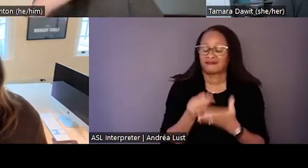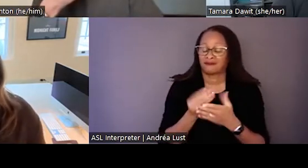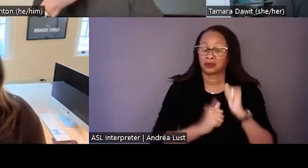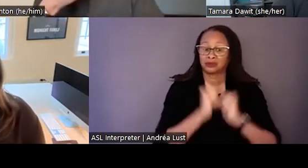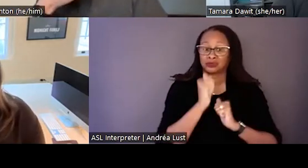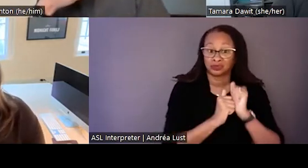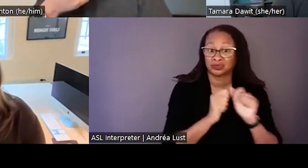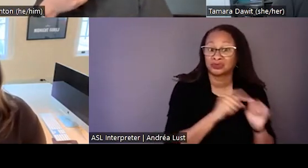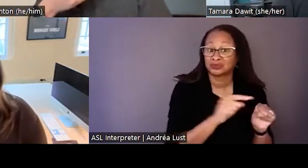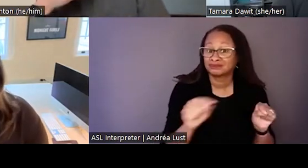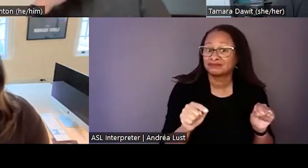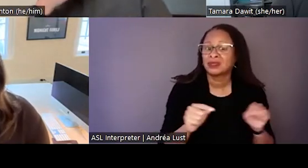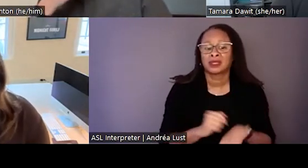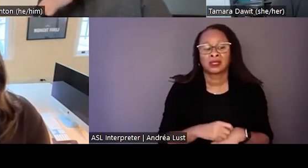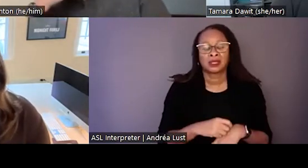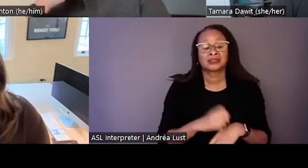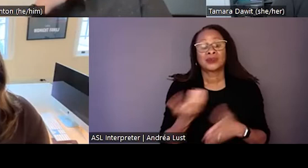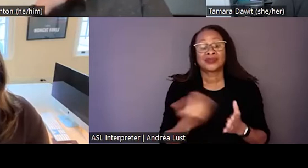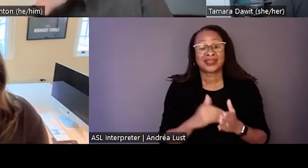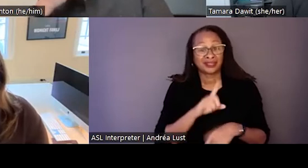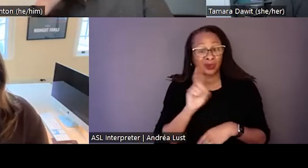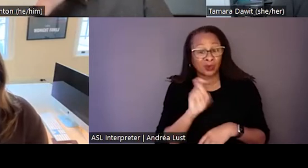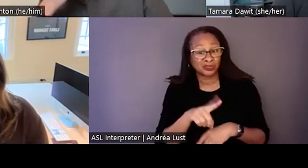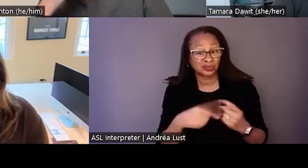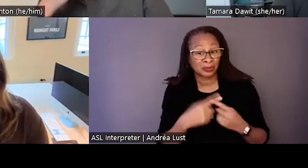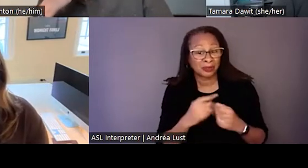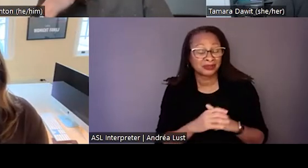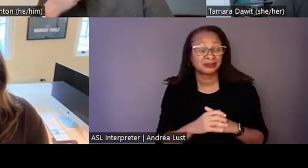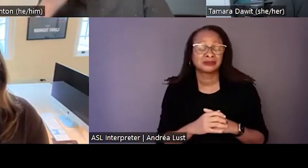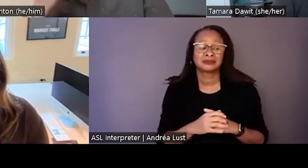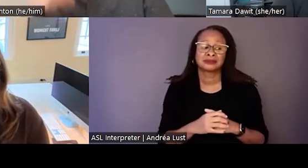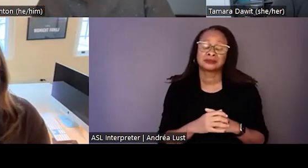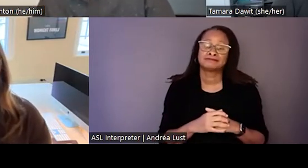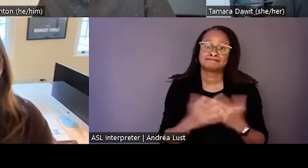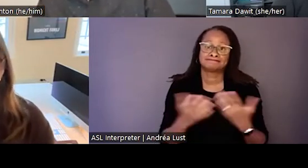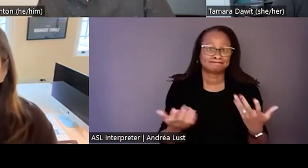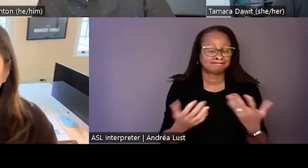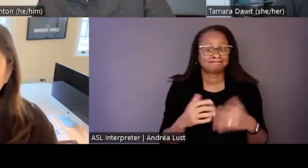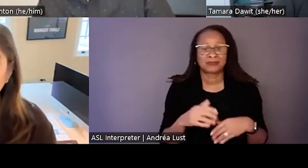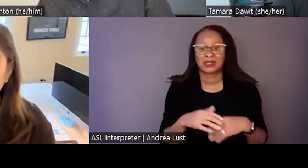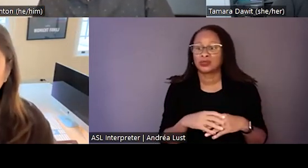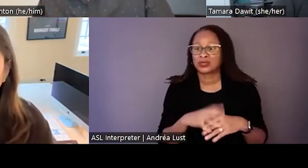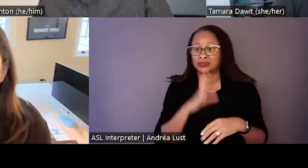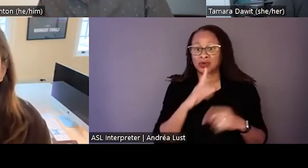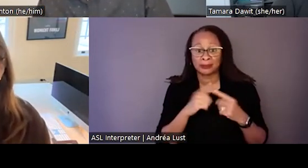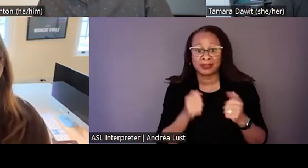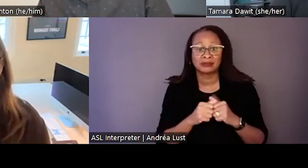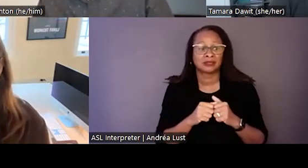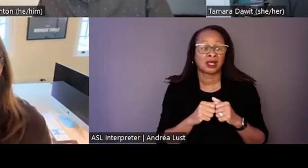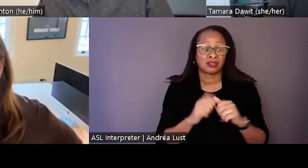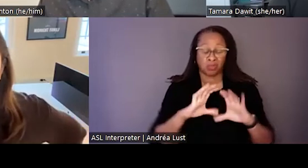structures. So that those questions of can be also asked through the global North and the global